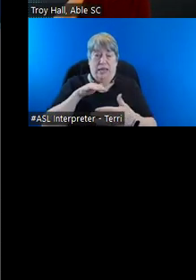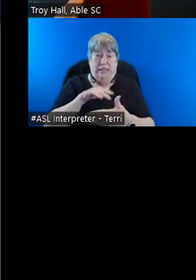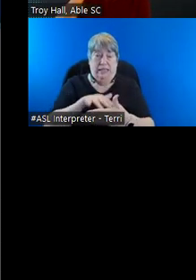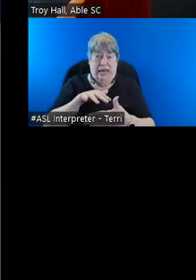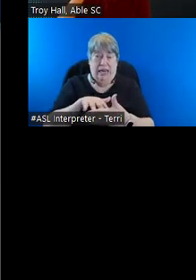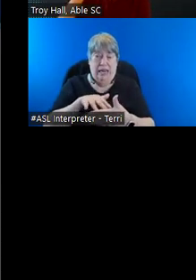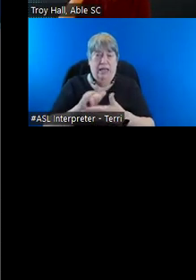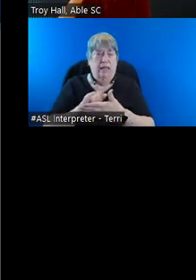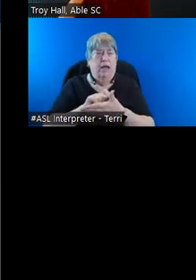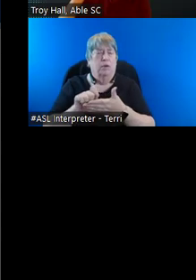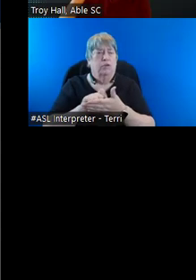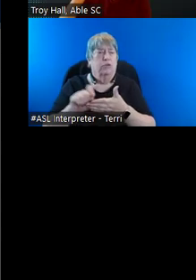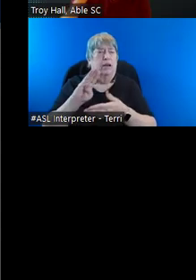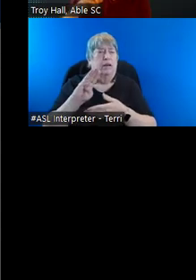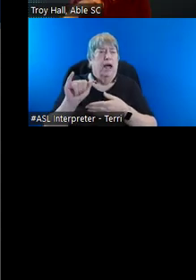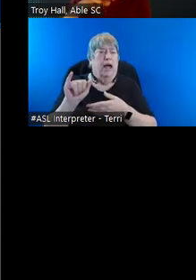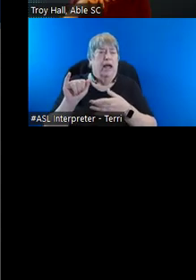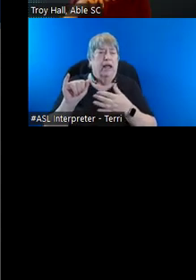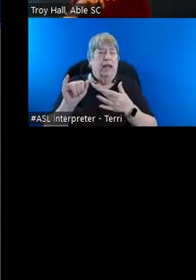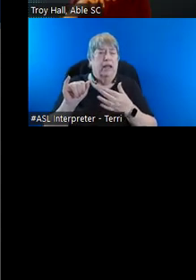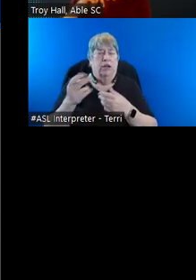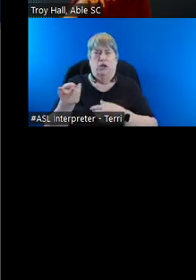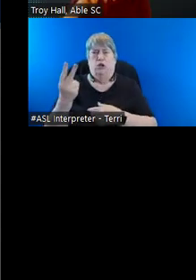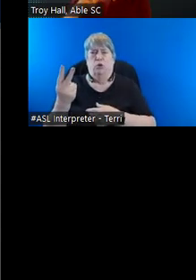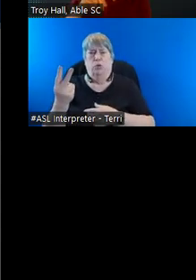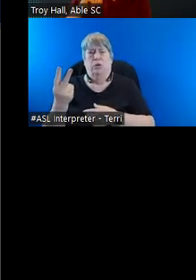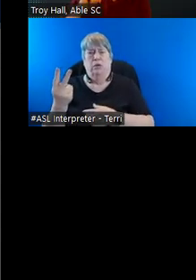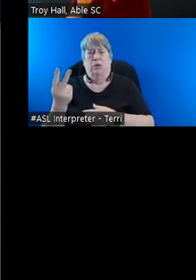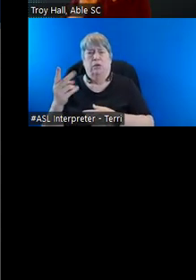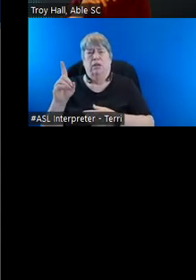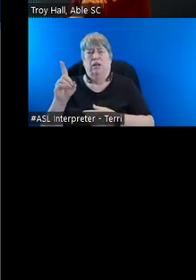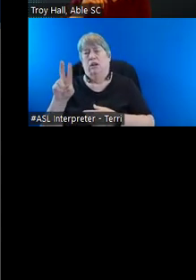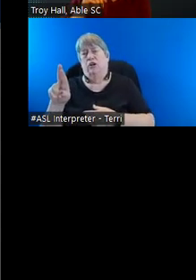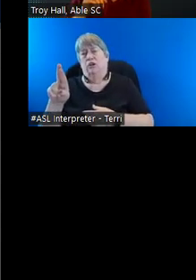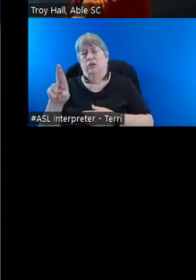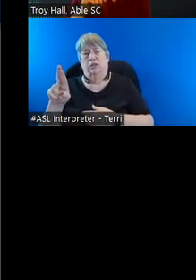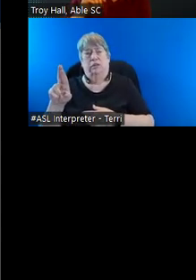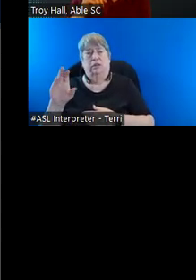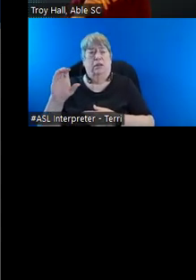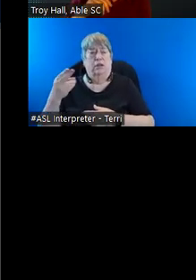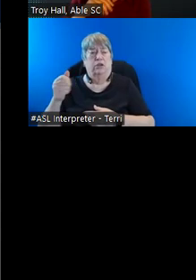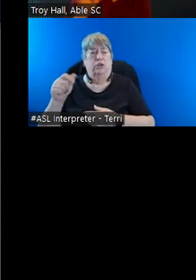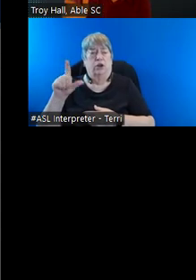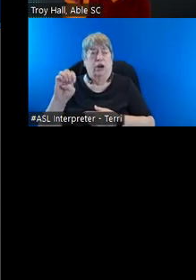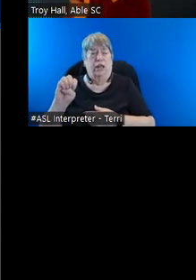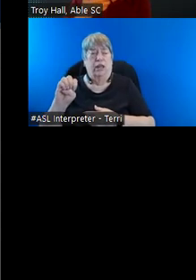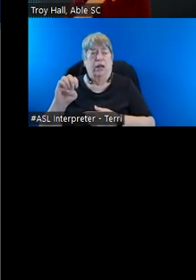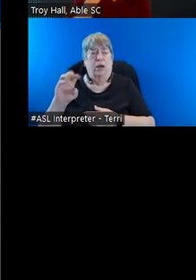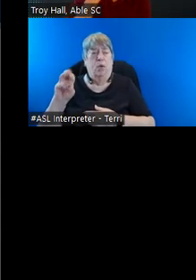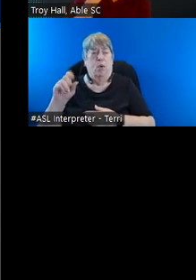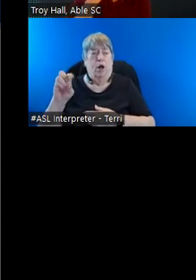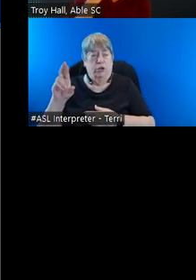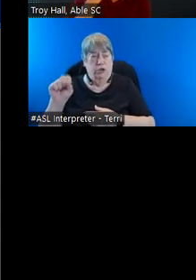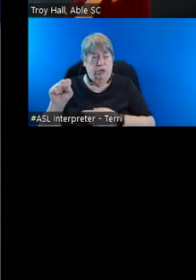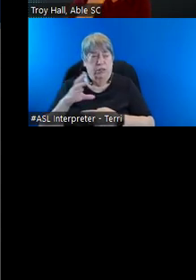was written by two doctors, Charlie Walters and Tony Plotner, who we collaborate with at Able,